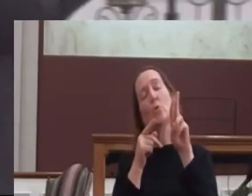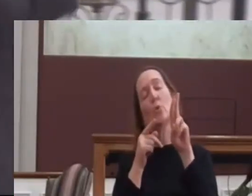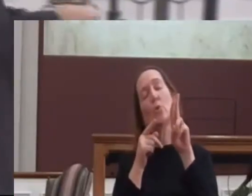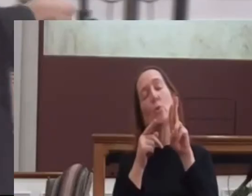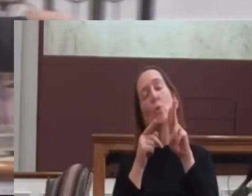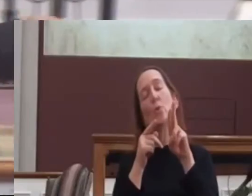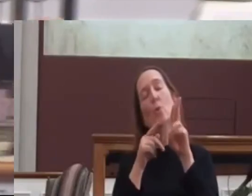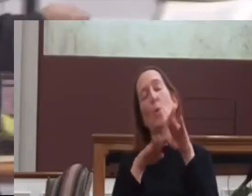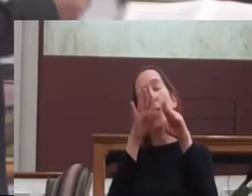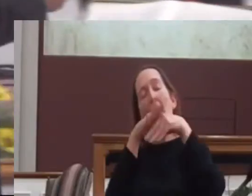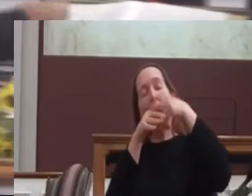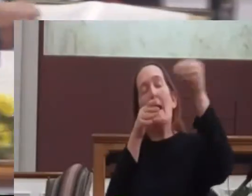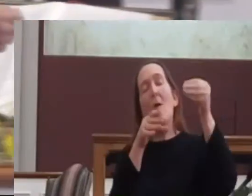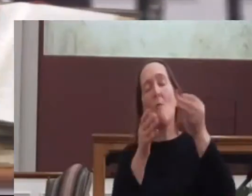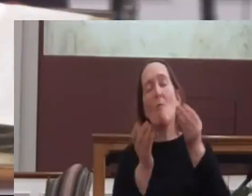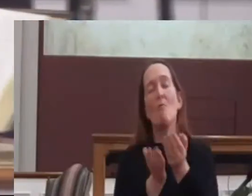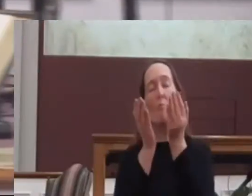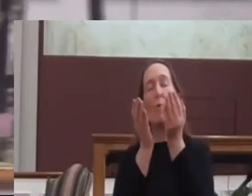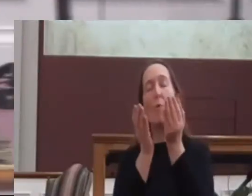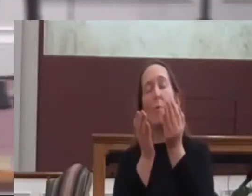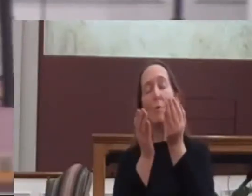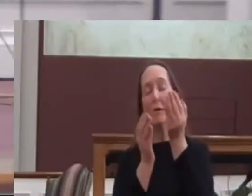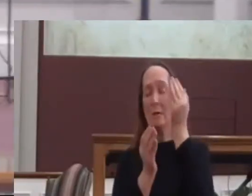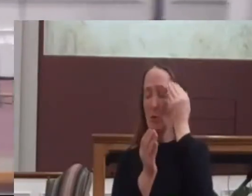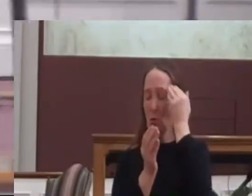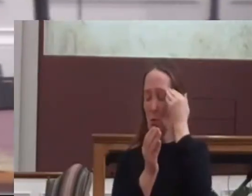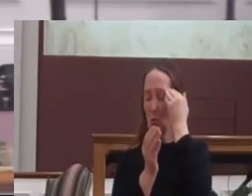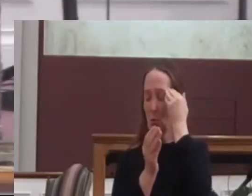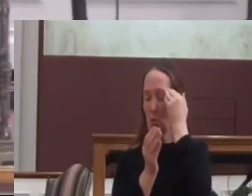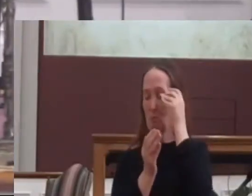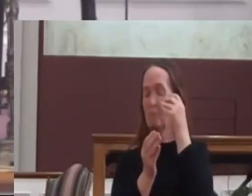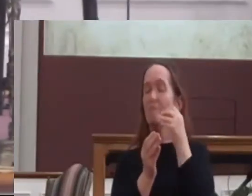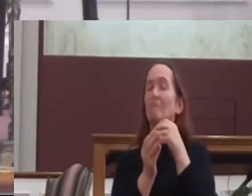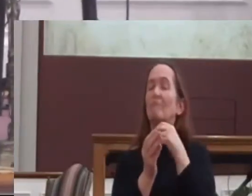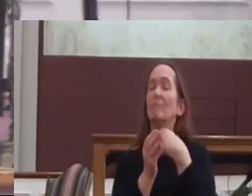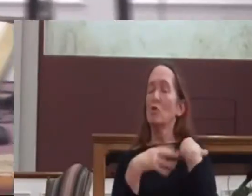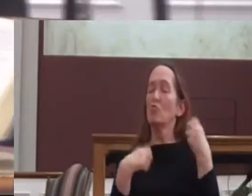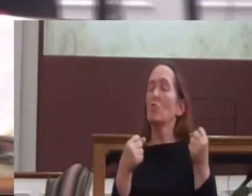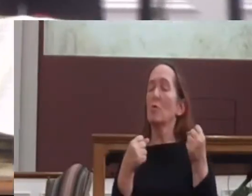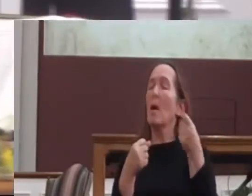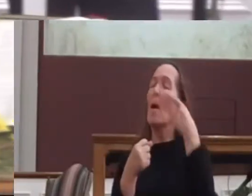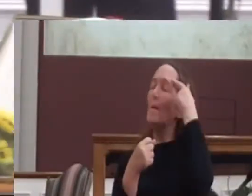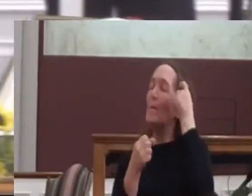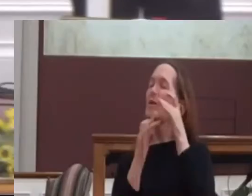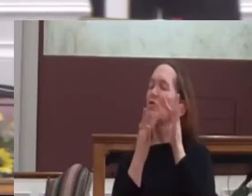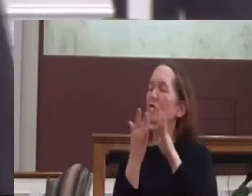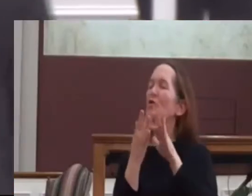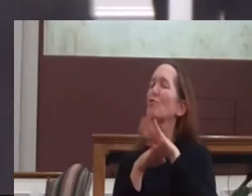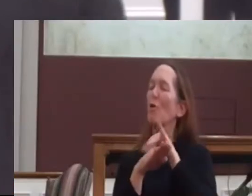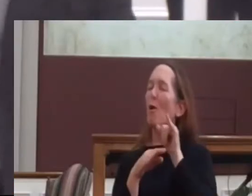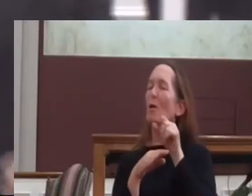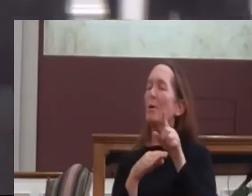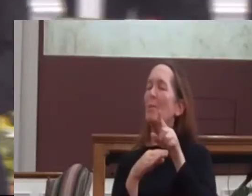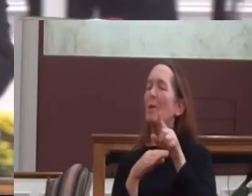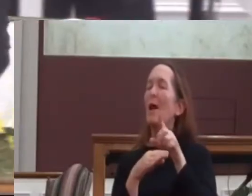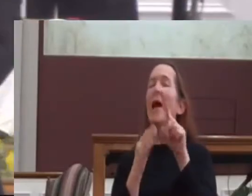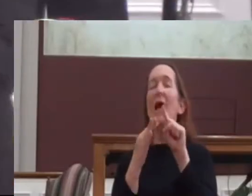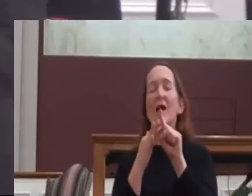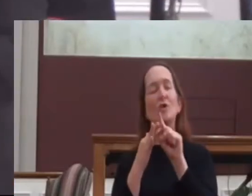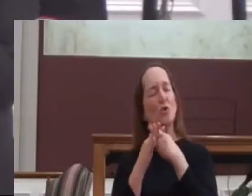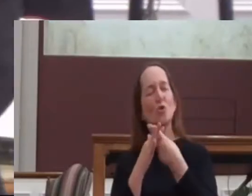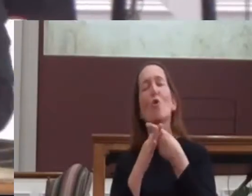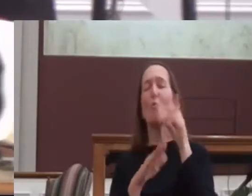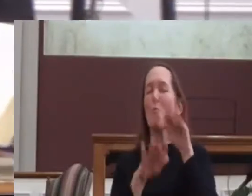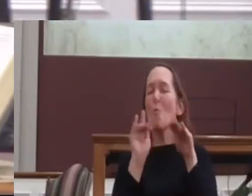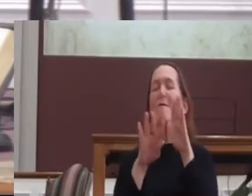"Come." It was Peter who stepped out of that boat with confidence because Jesus had